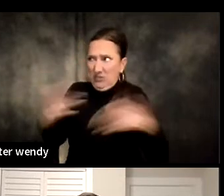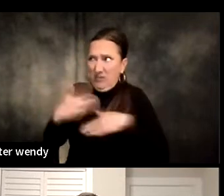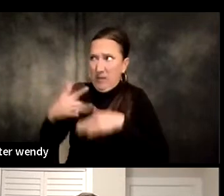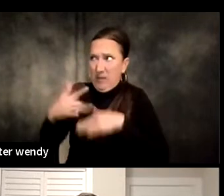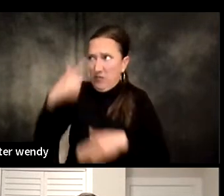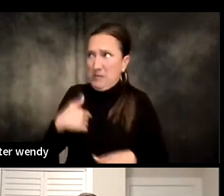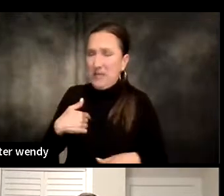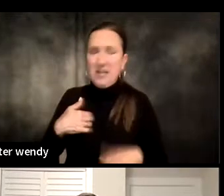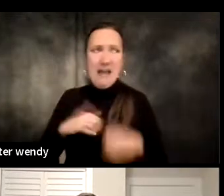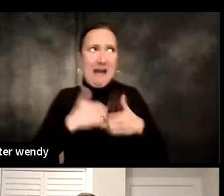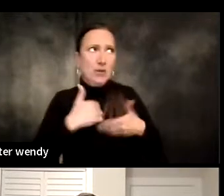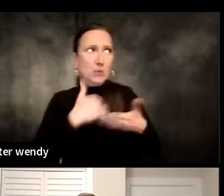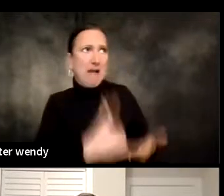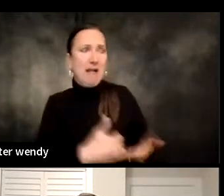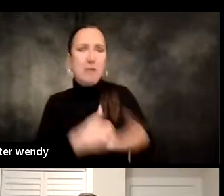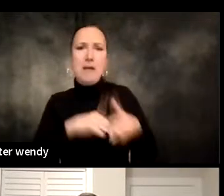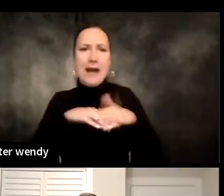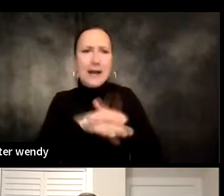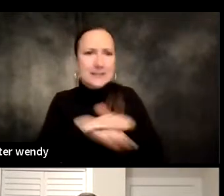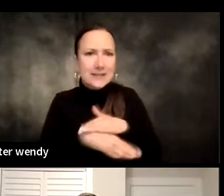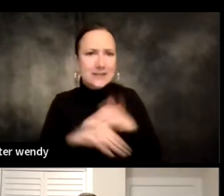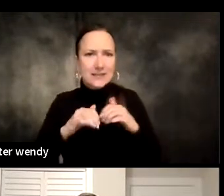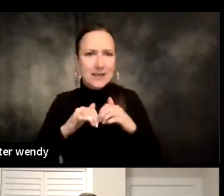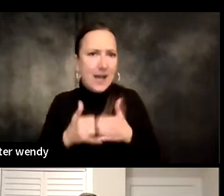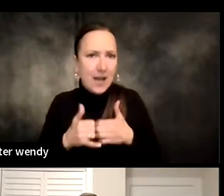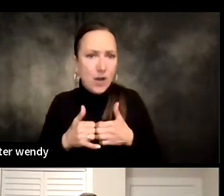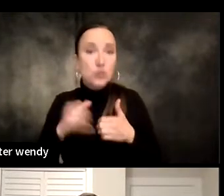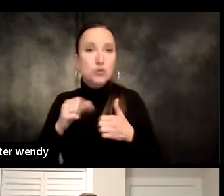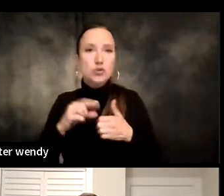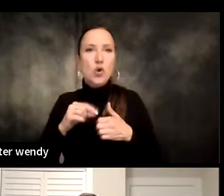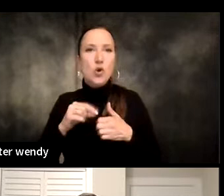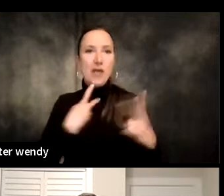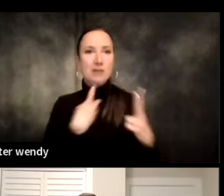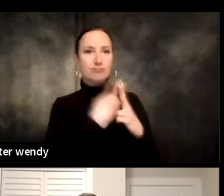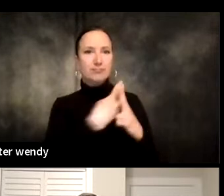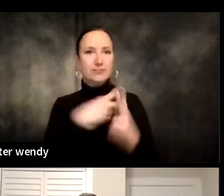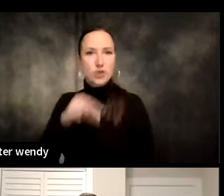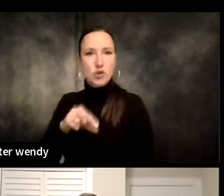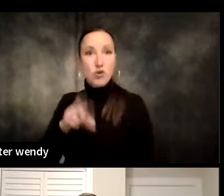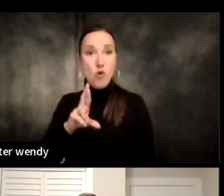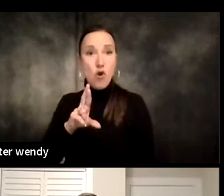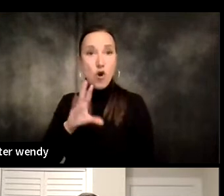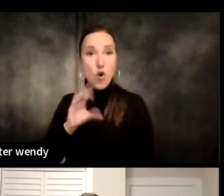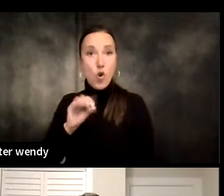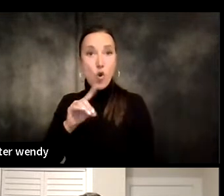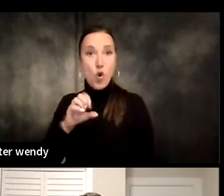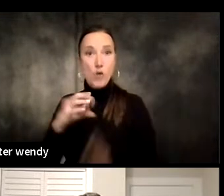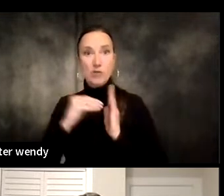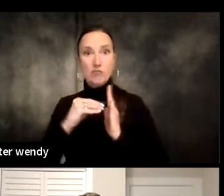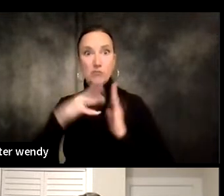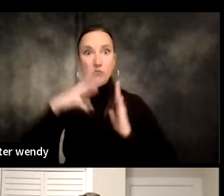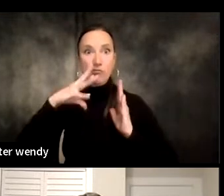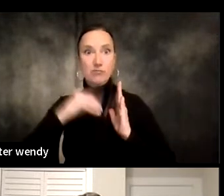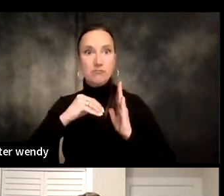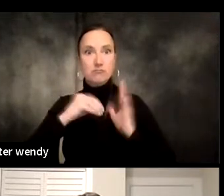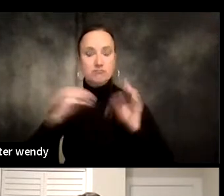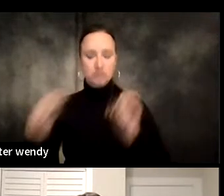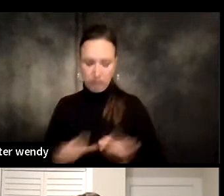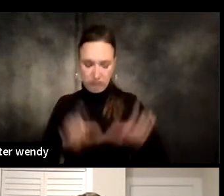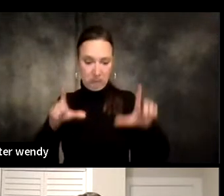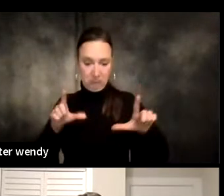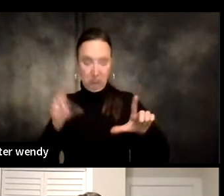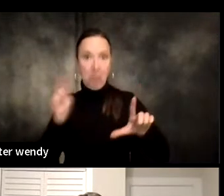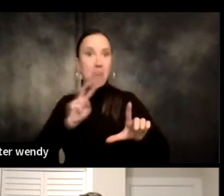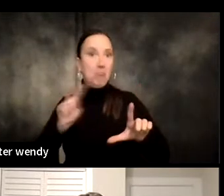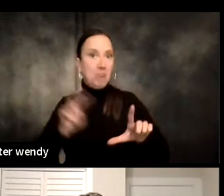and actually how to get to them sometimes. So we just had this QR code set up where you just hit the QR code and you get everything. So trying to get that